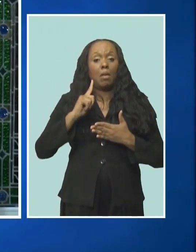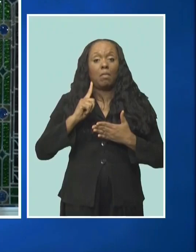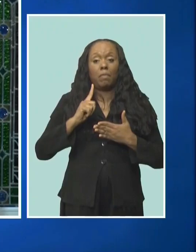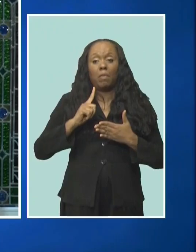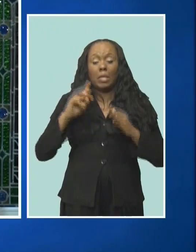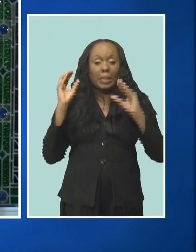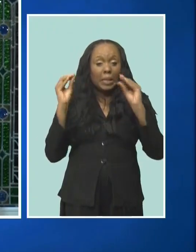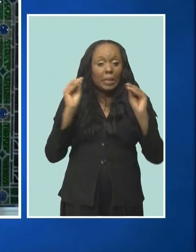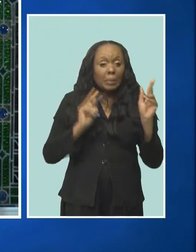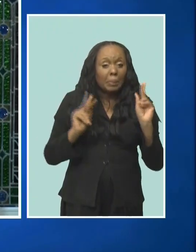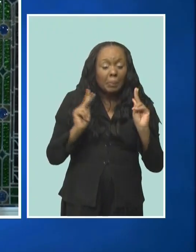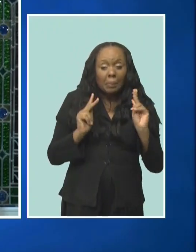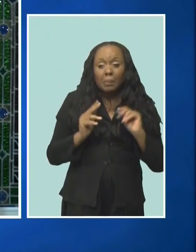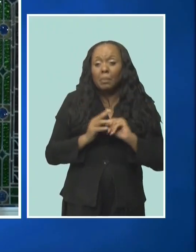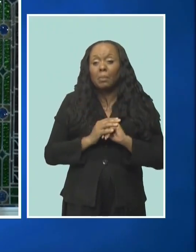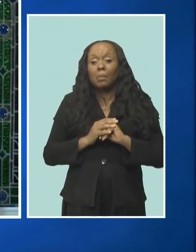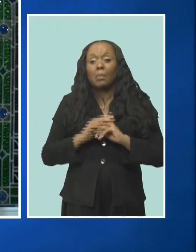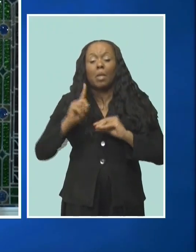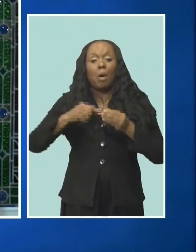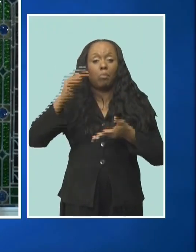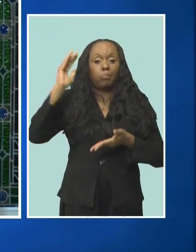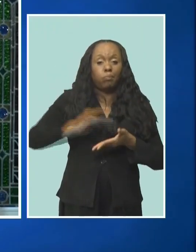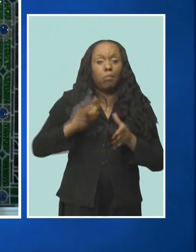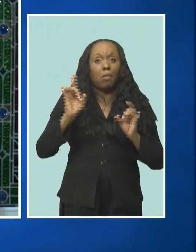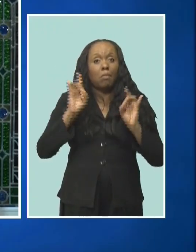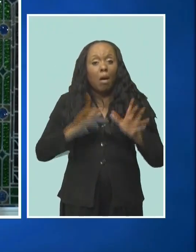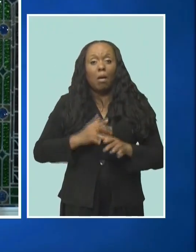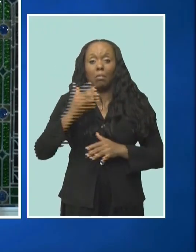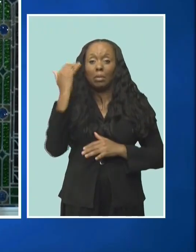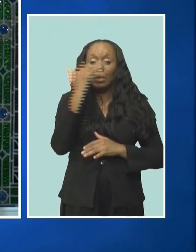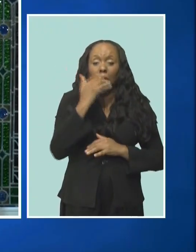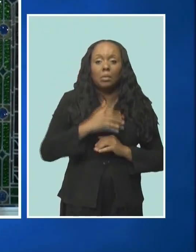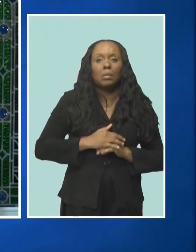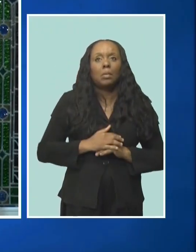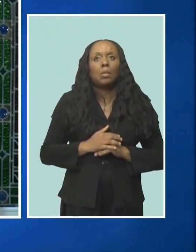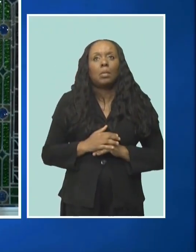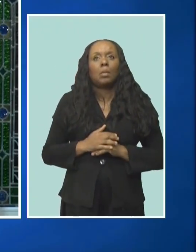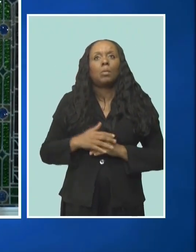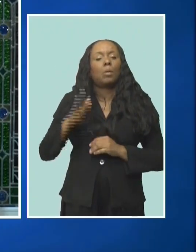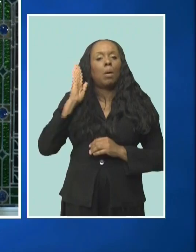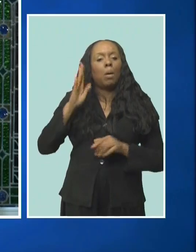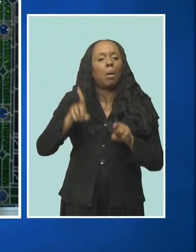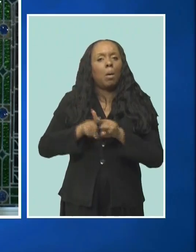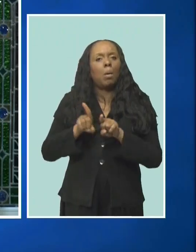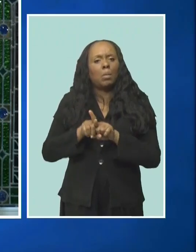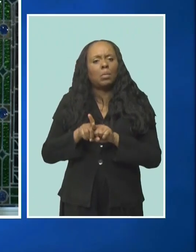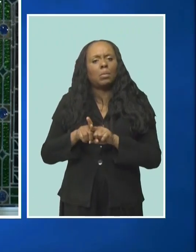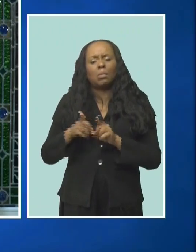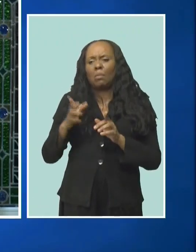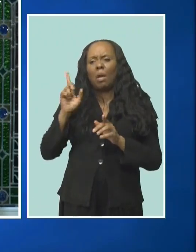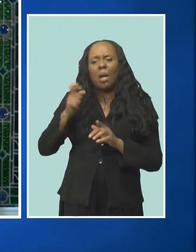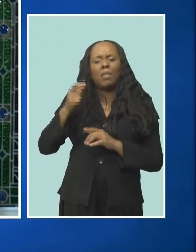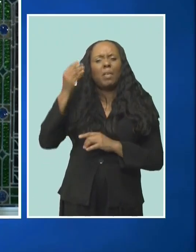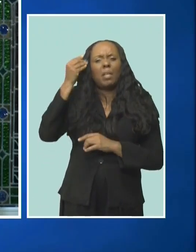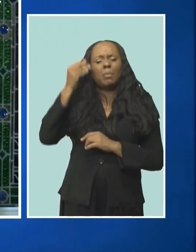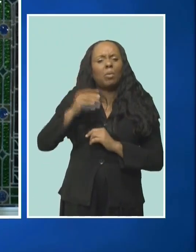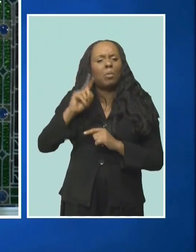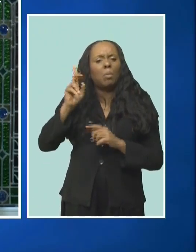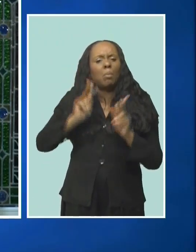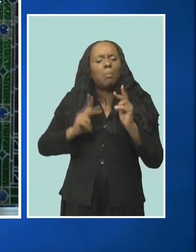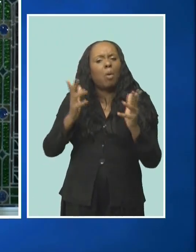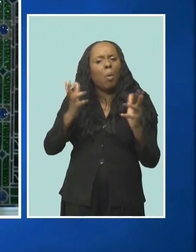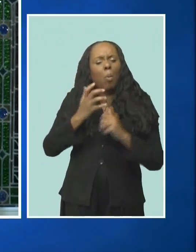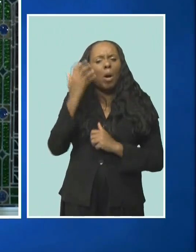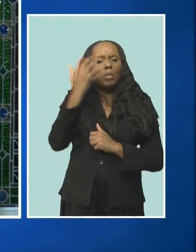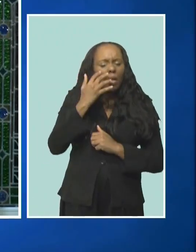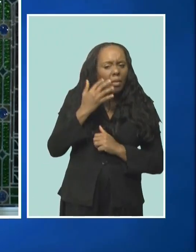them. So we have to try to stem the flow of drugs, which is not very easily. Because if we can take the sting out